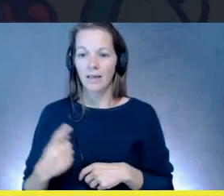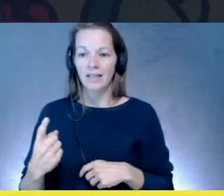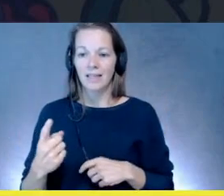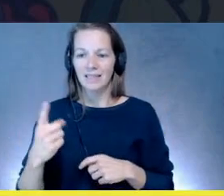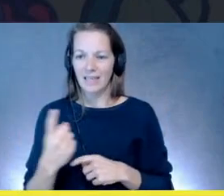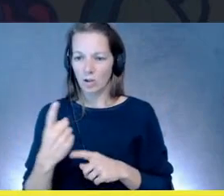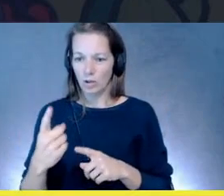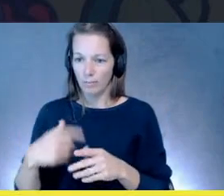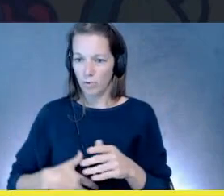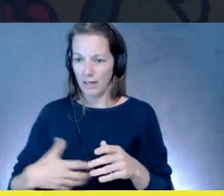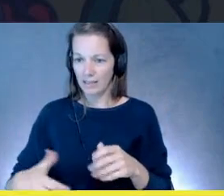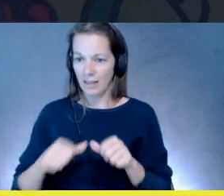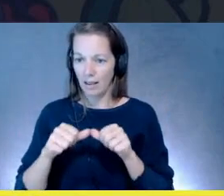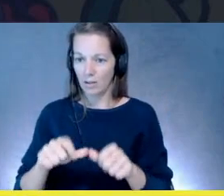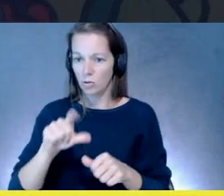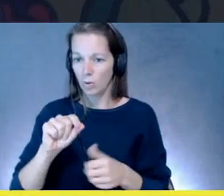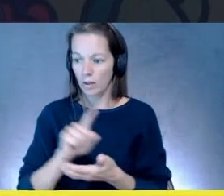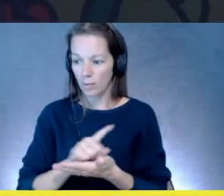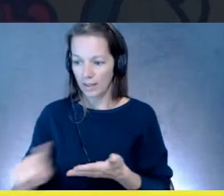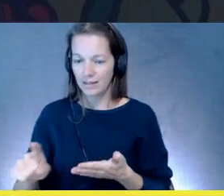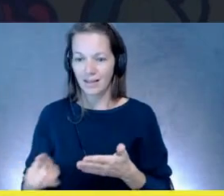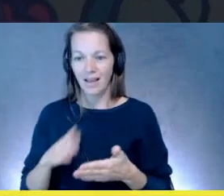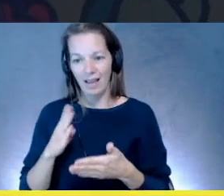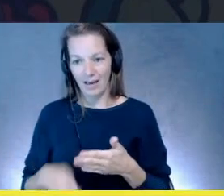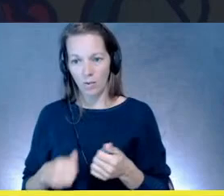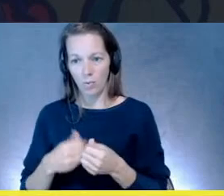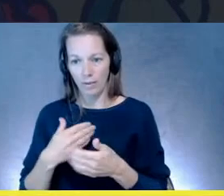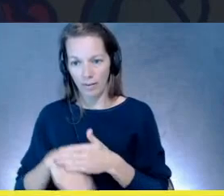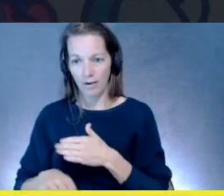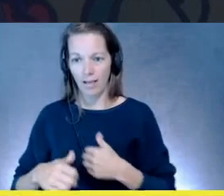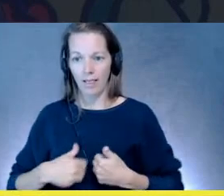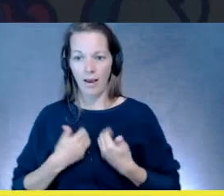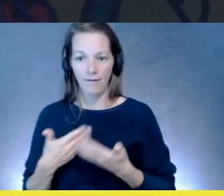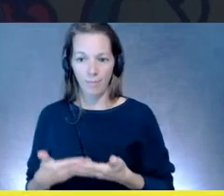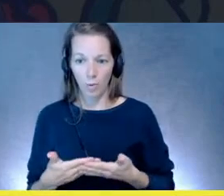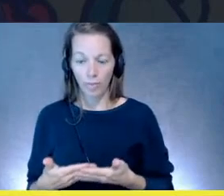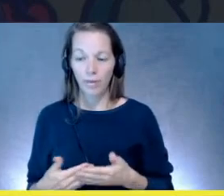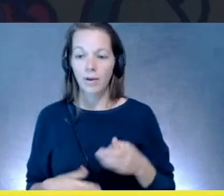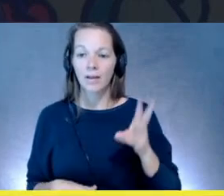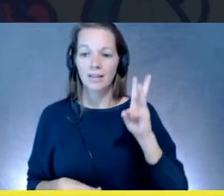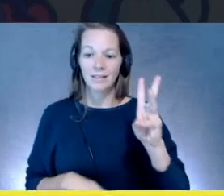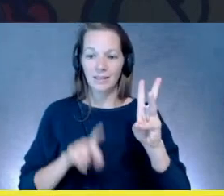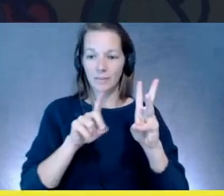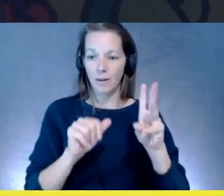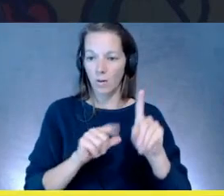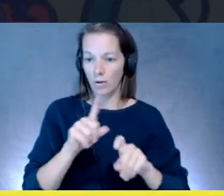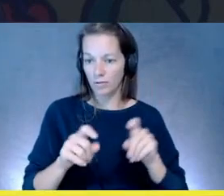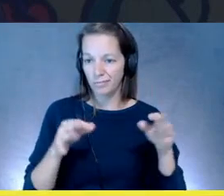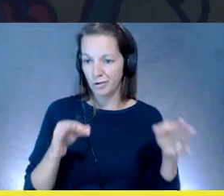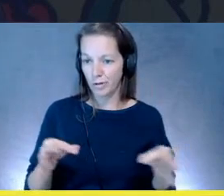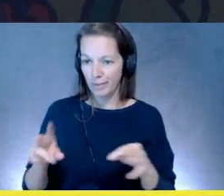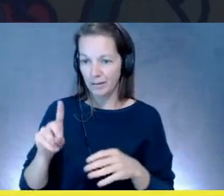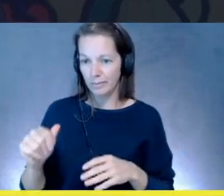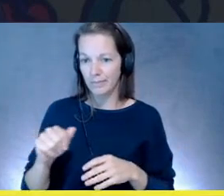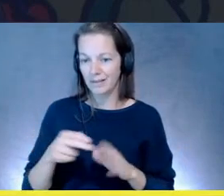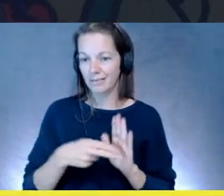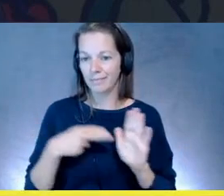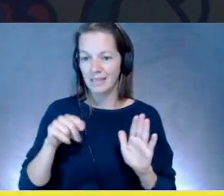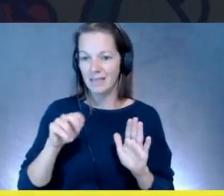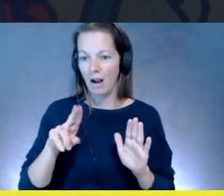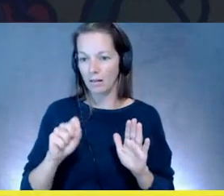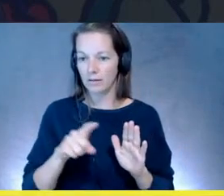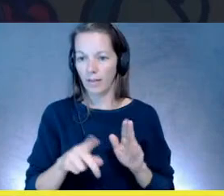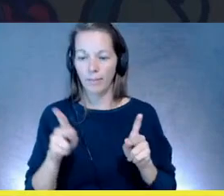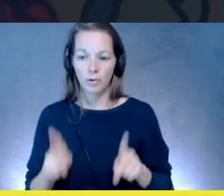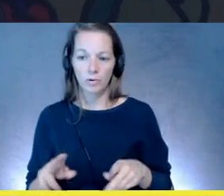least 20 weeks and ended in a live birth. And we used the 6 disability questions to determine the disability status of the respondent associated